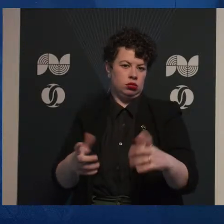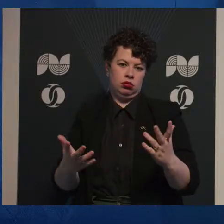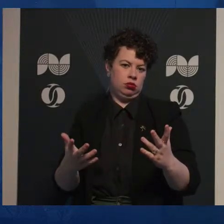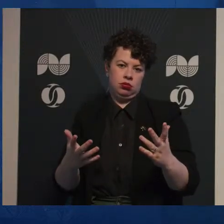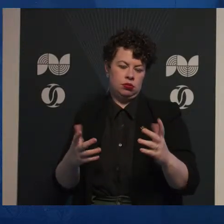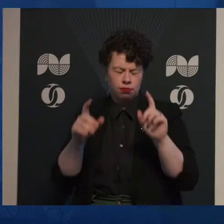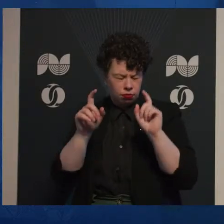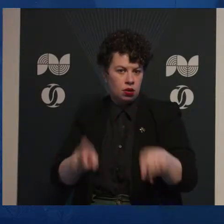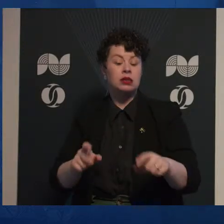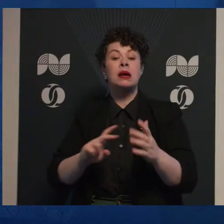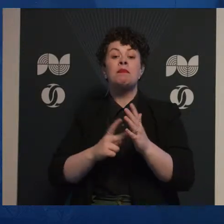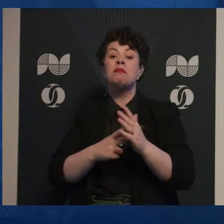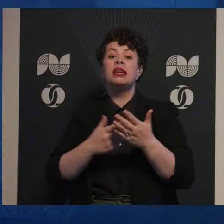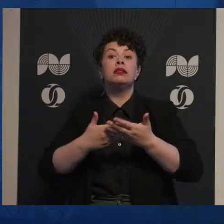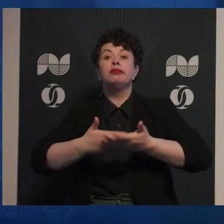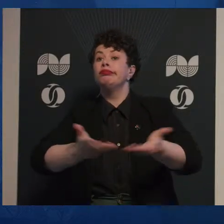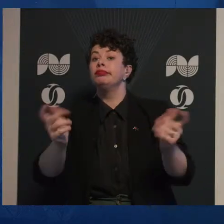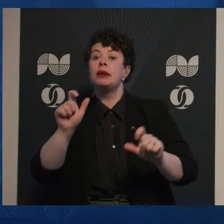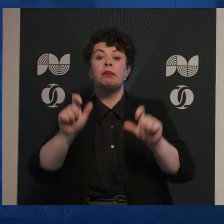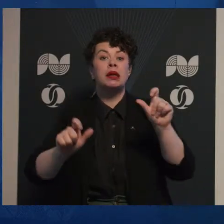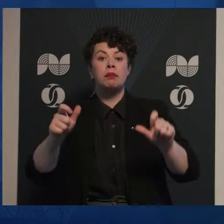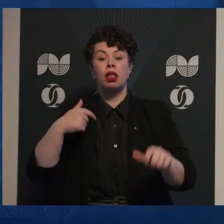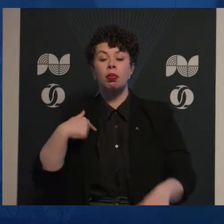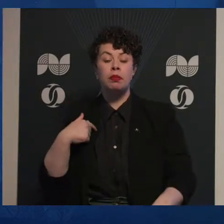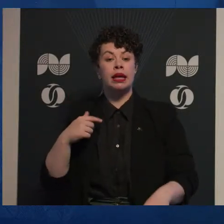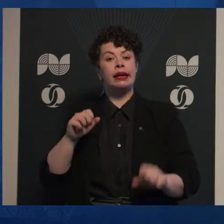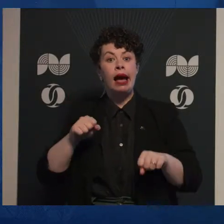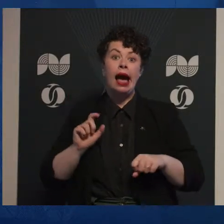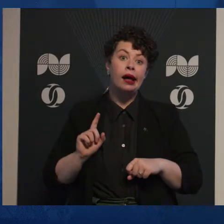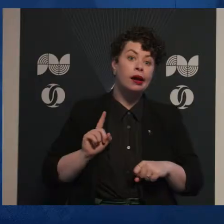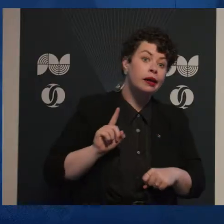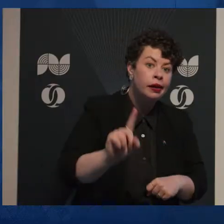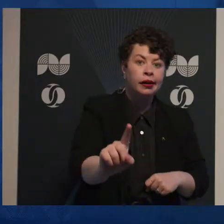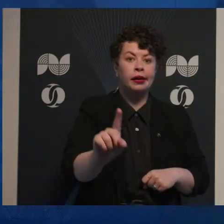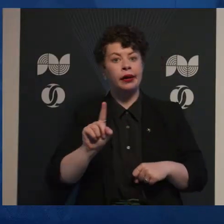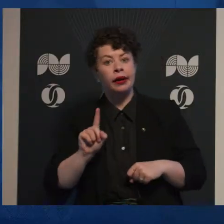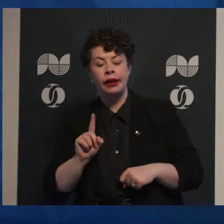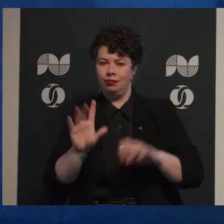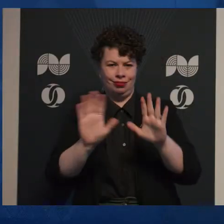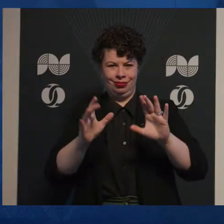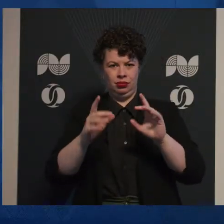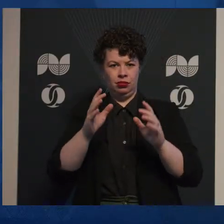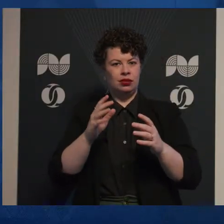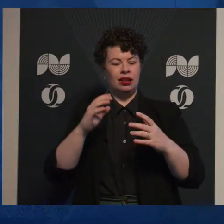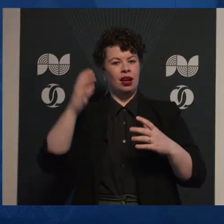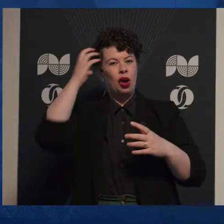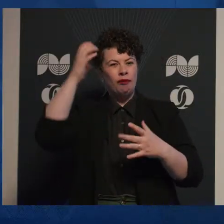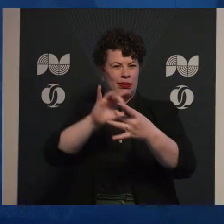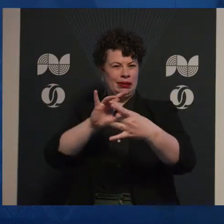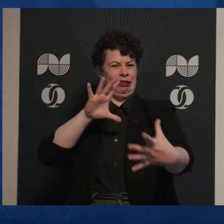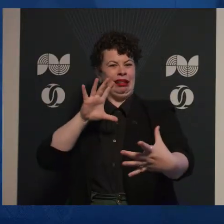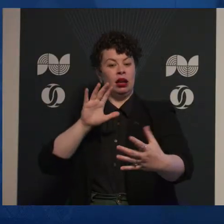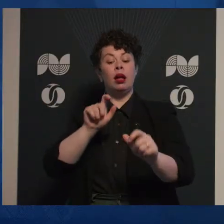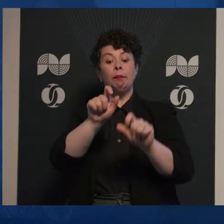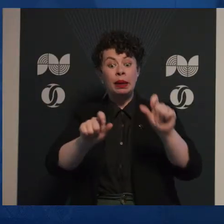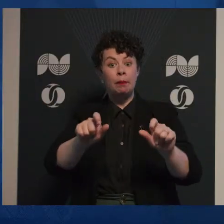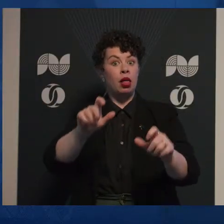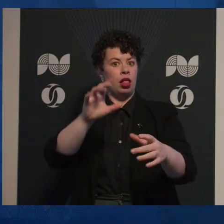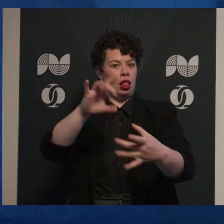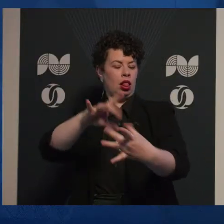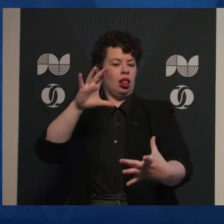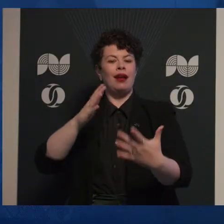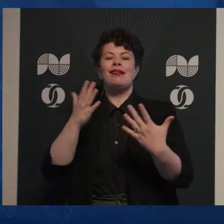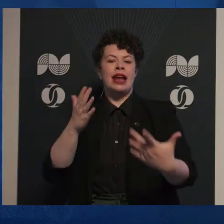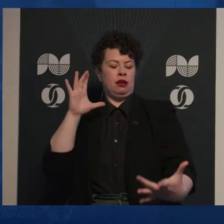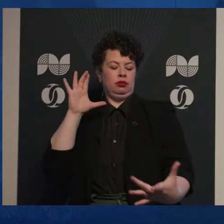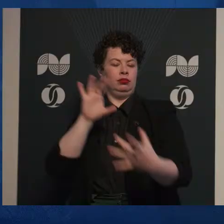ensures a level playing field within the interaction between the government and the citizen, the government and the businesses. Second, I would